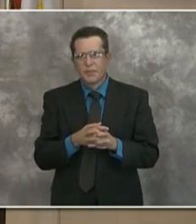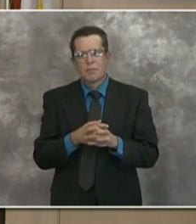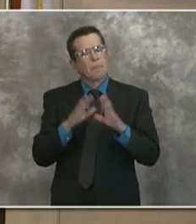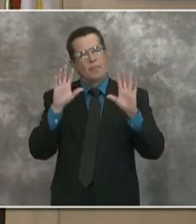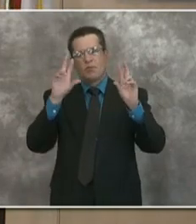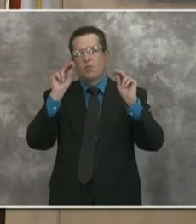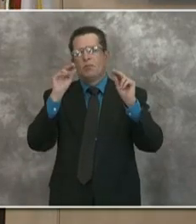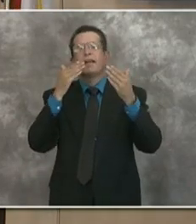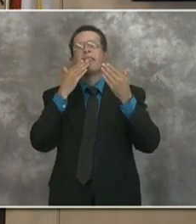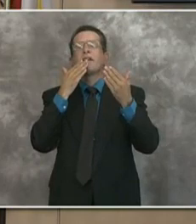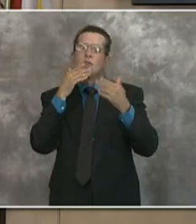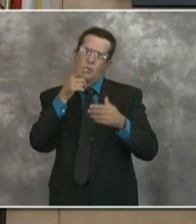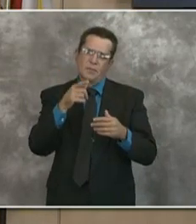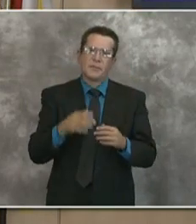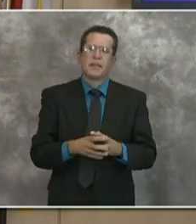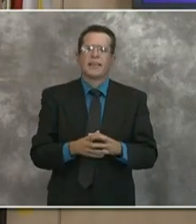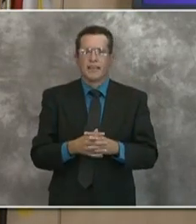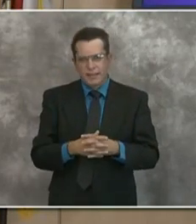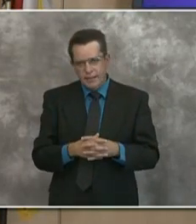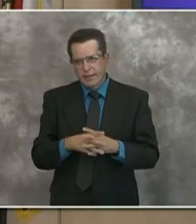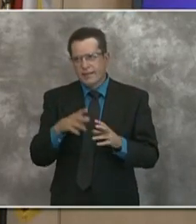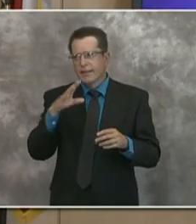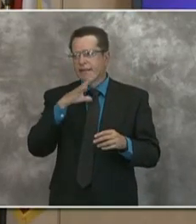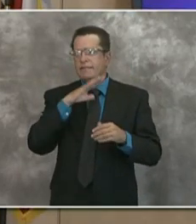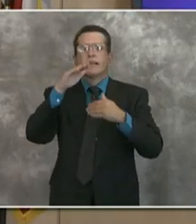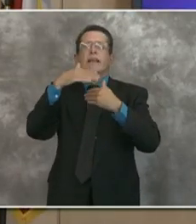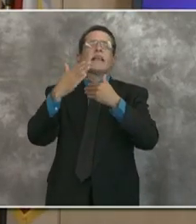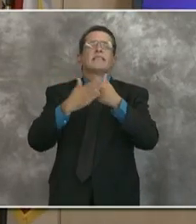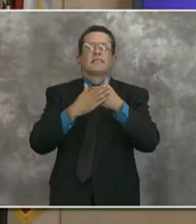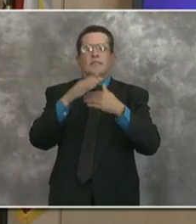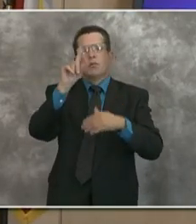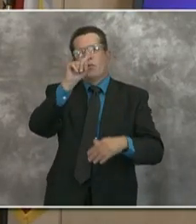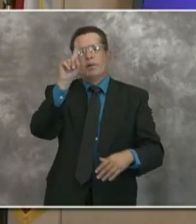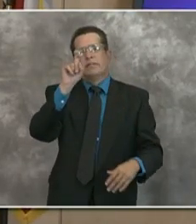No, thank you. Okay, we'll go to the next question.